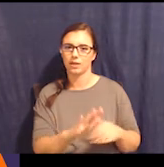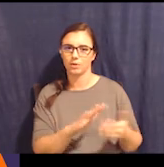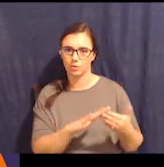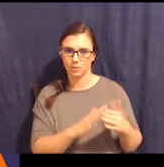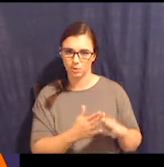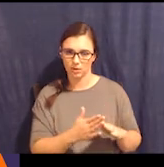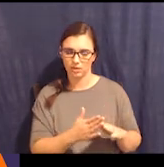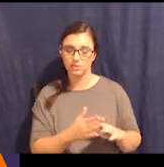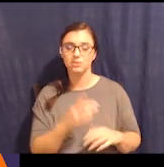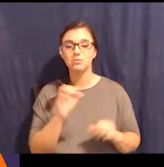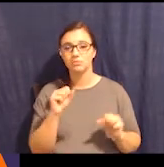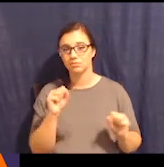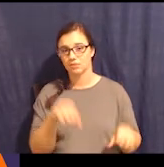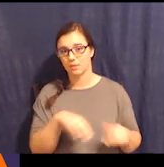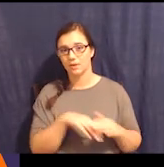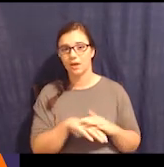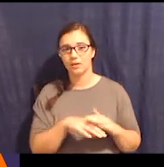at